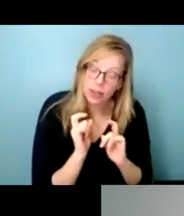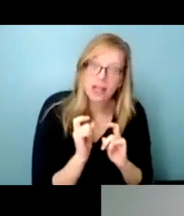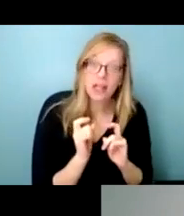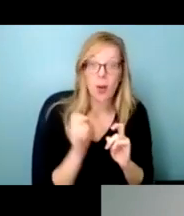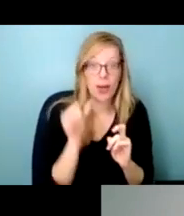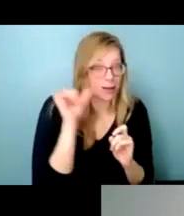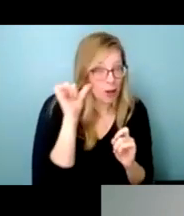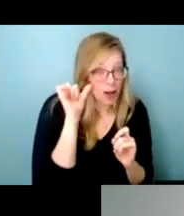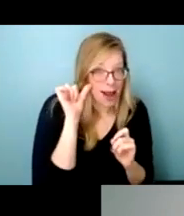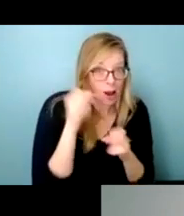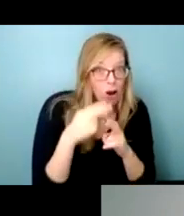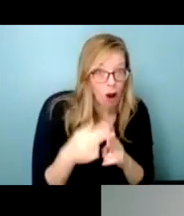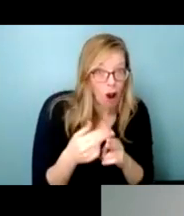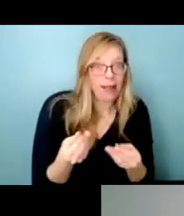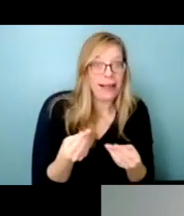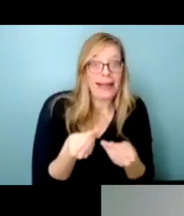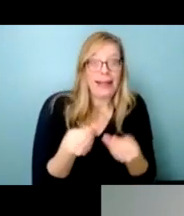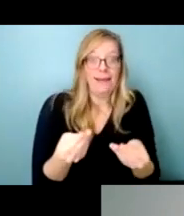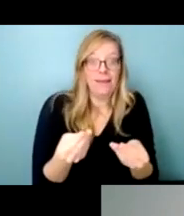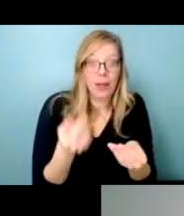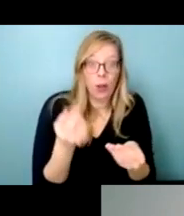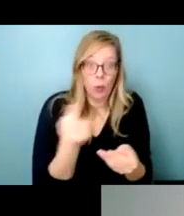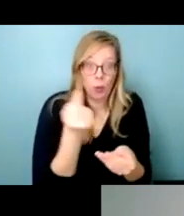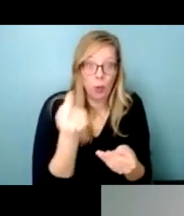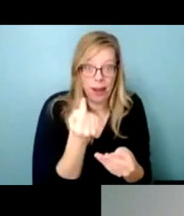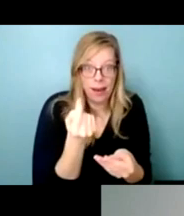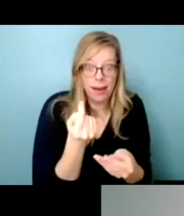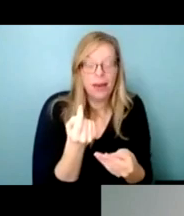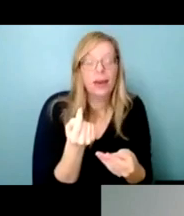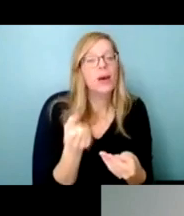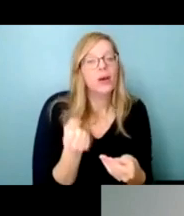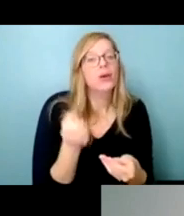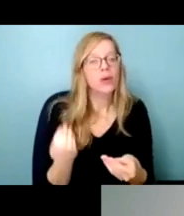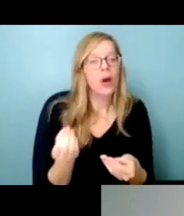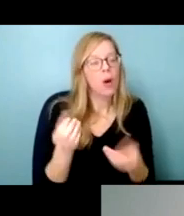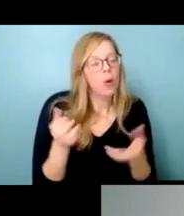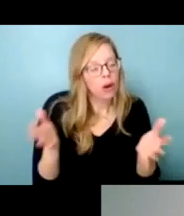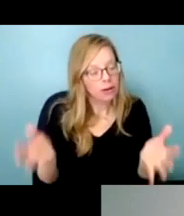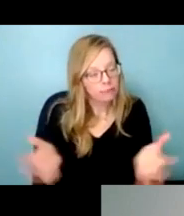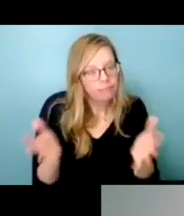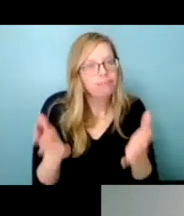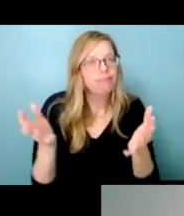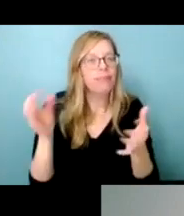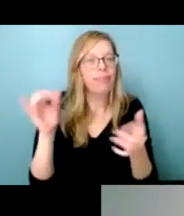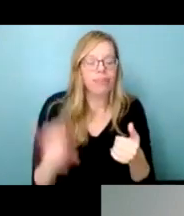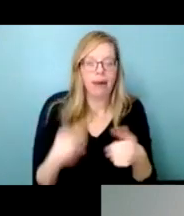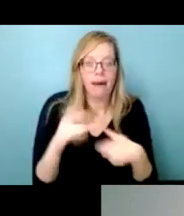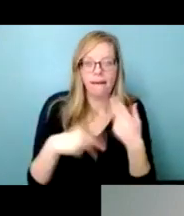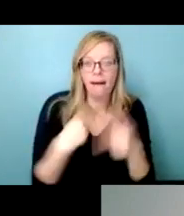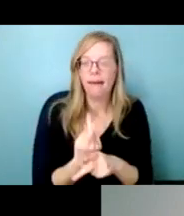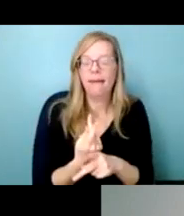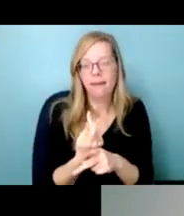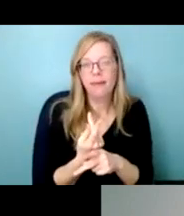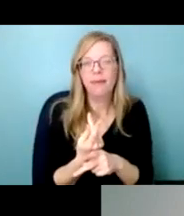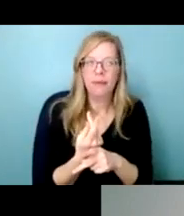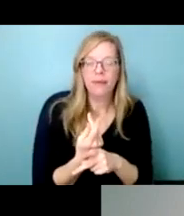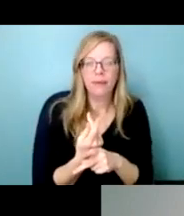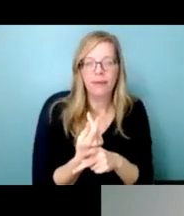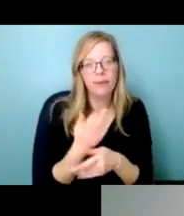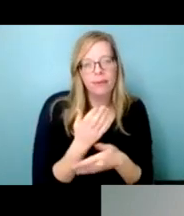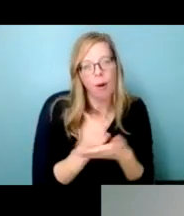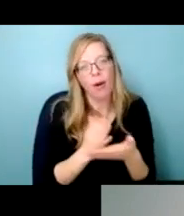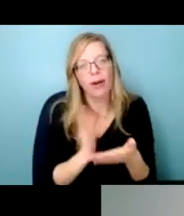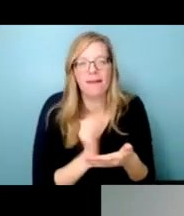yesterday, so we're building that sort of part of our